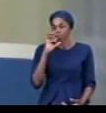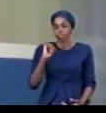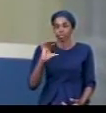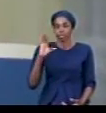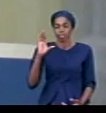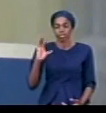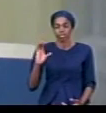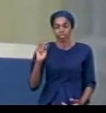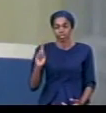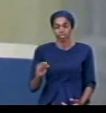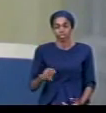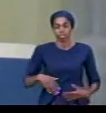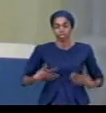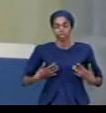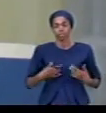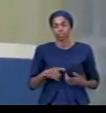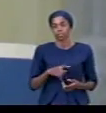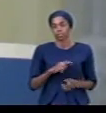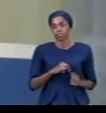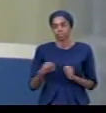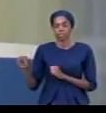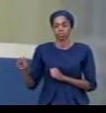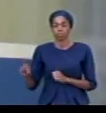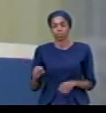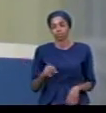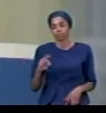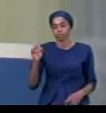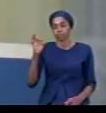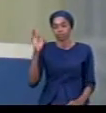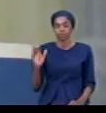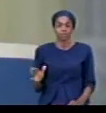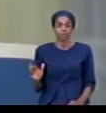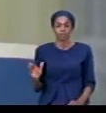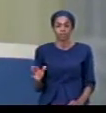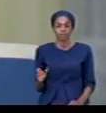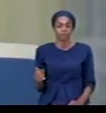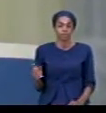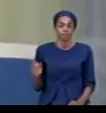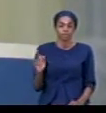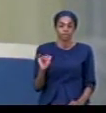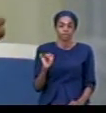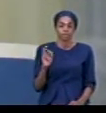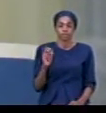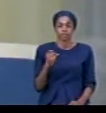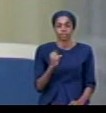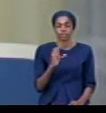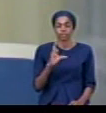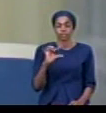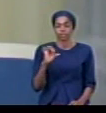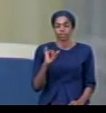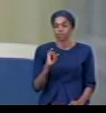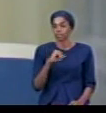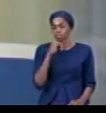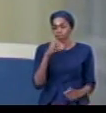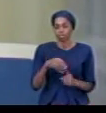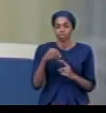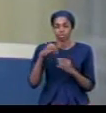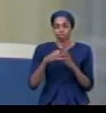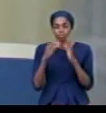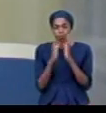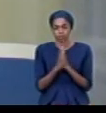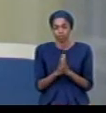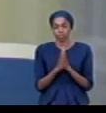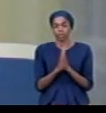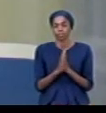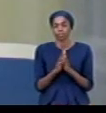Then Pastor Kingsley is also specially in prayer section. So we bless the Lord. They have done their work very